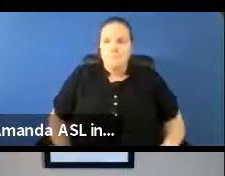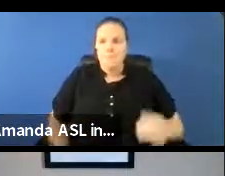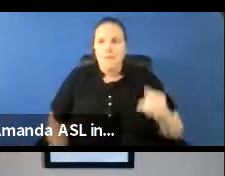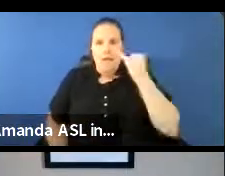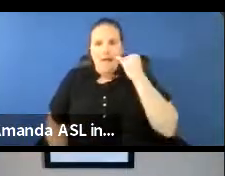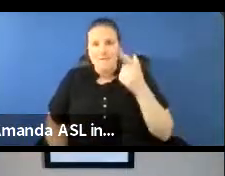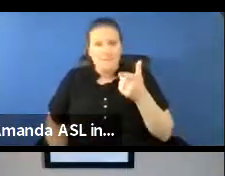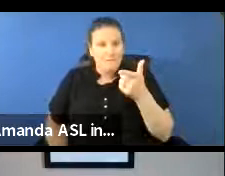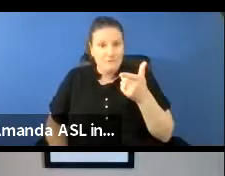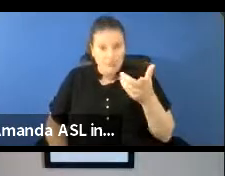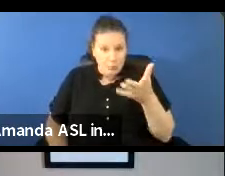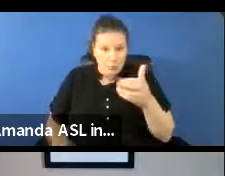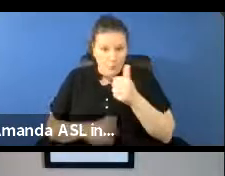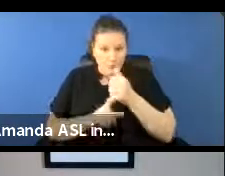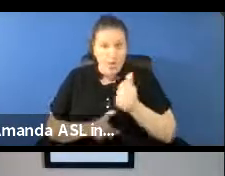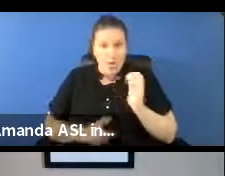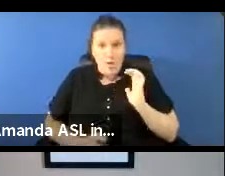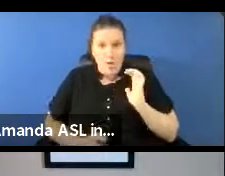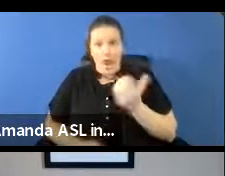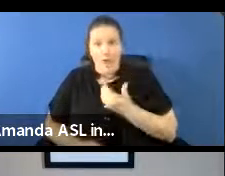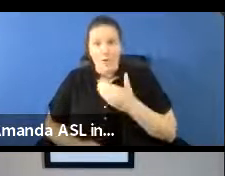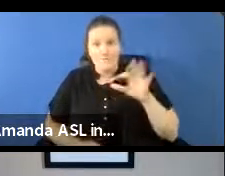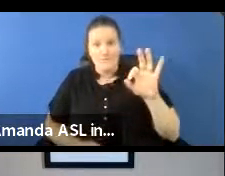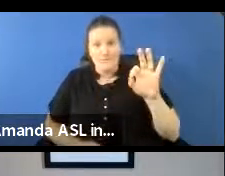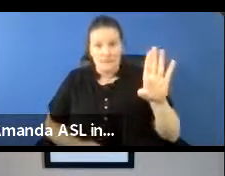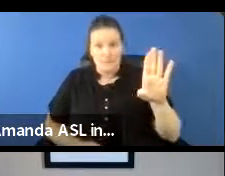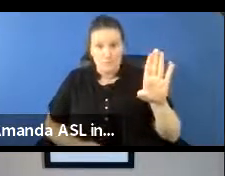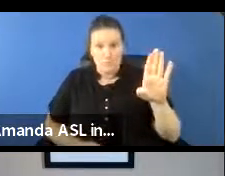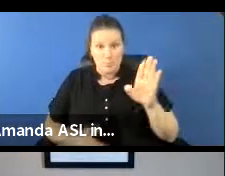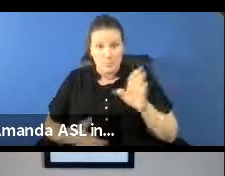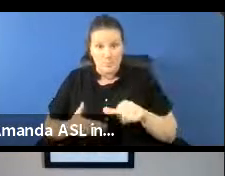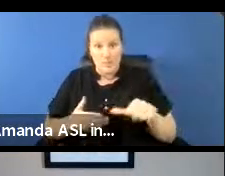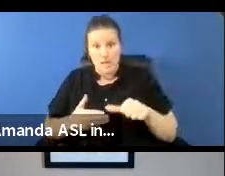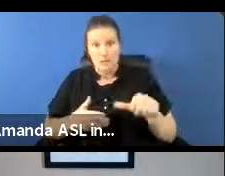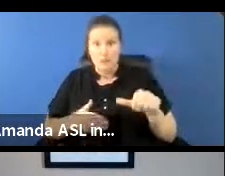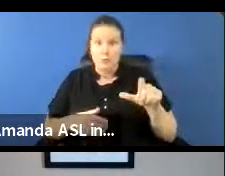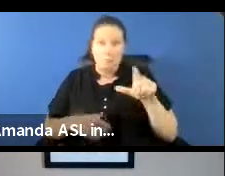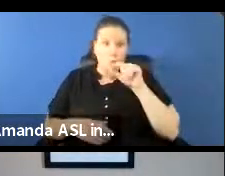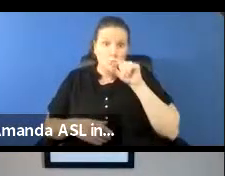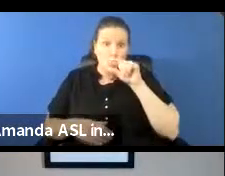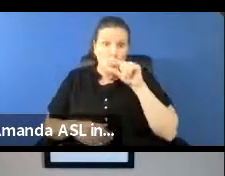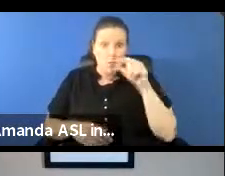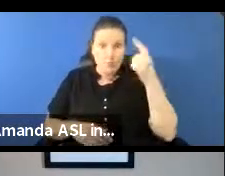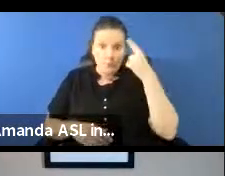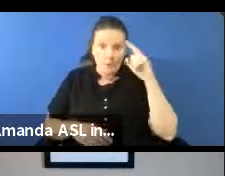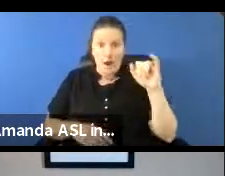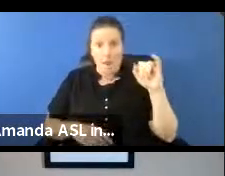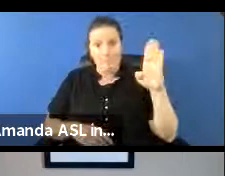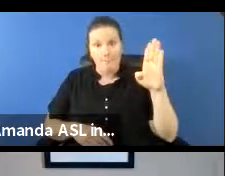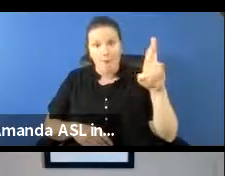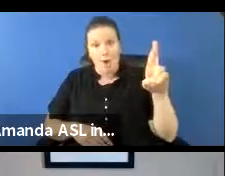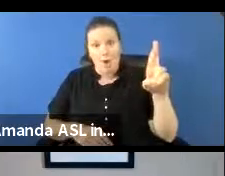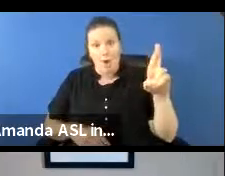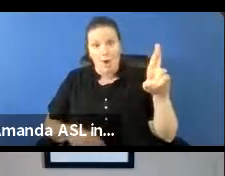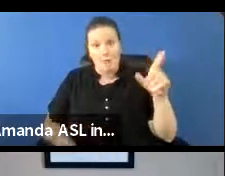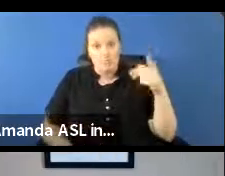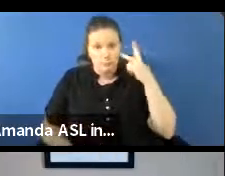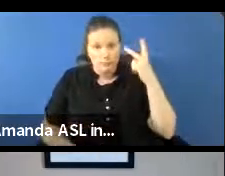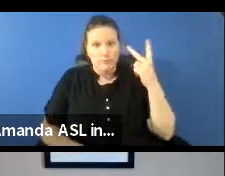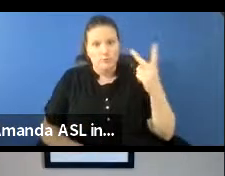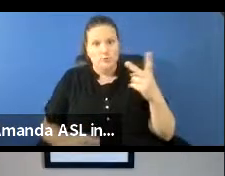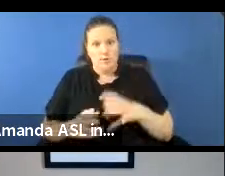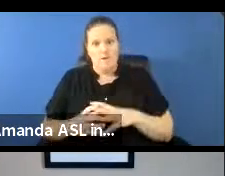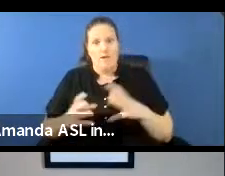of you follow our Facebook page or our Twitter for IBR, you see we get a